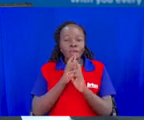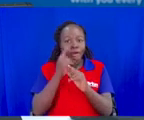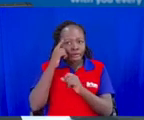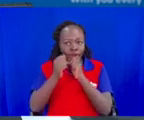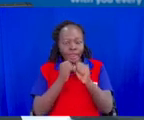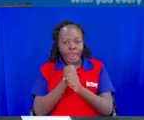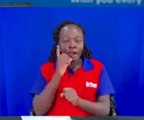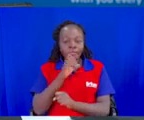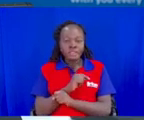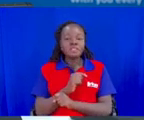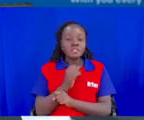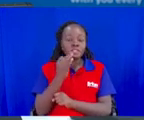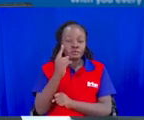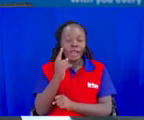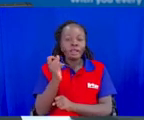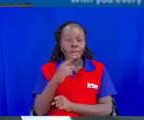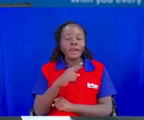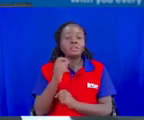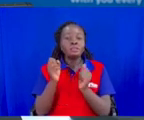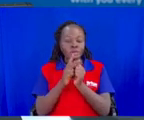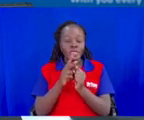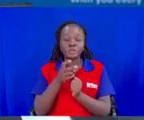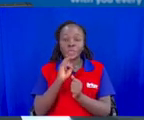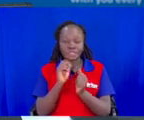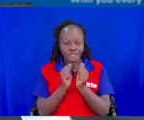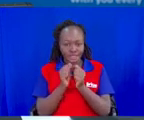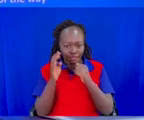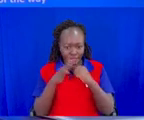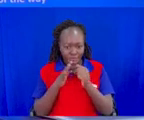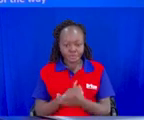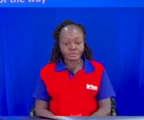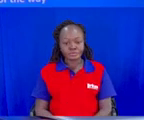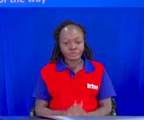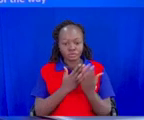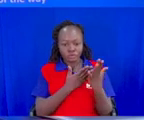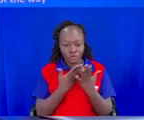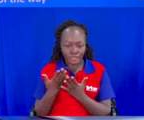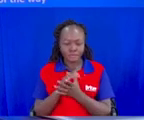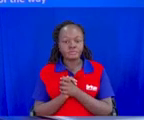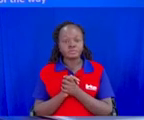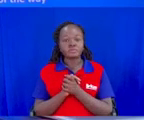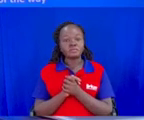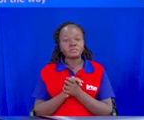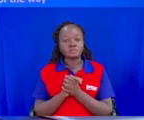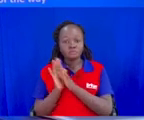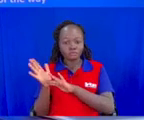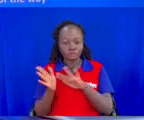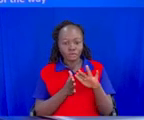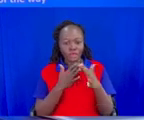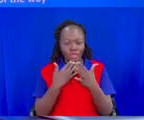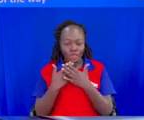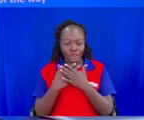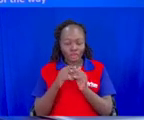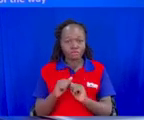year ended 31st December 2019. Welcome, Kenneth. Thank you. Thank you very much, Madam